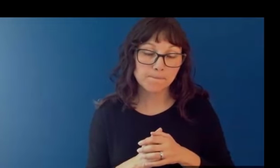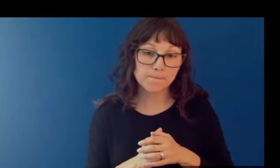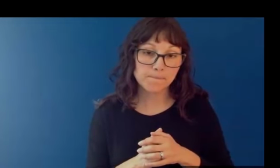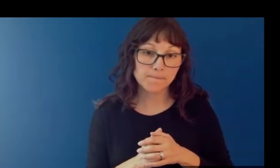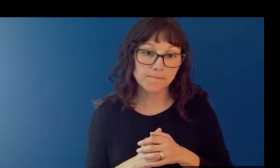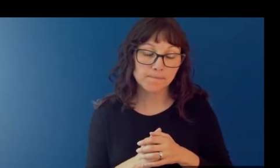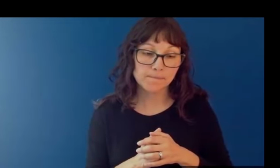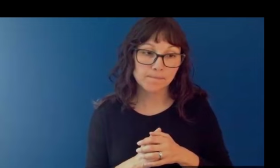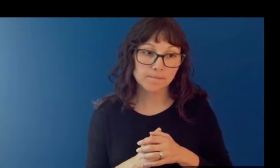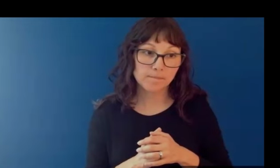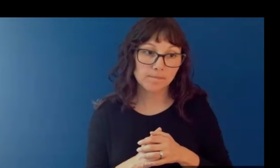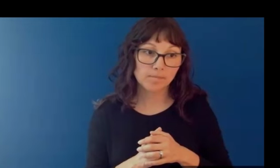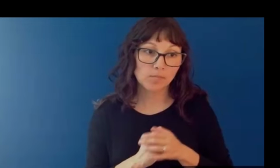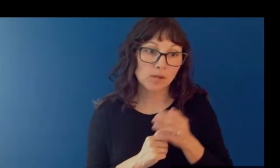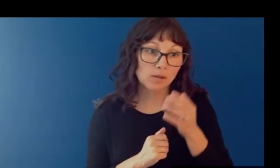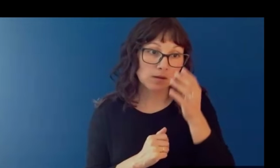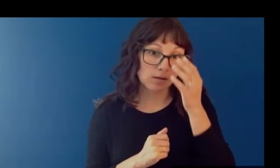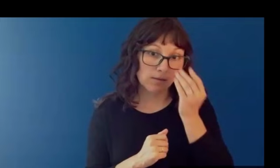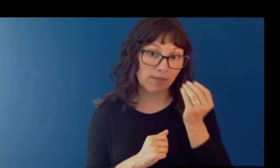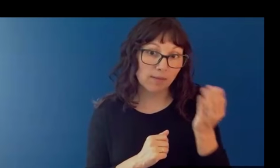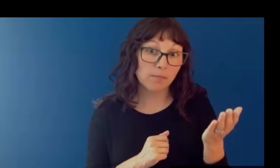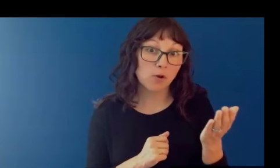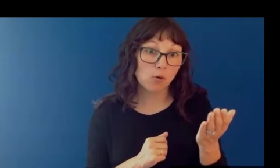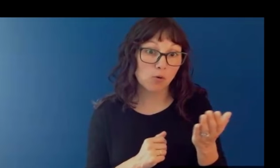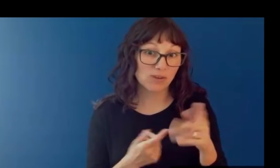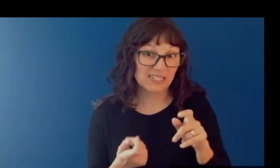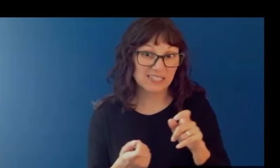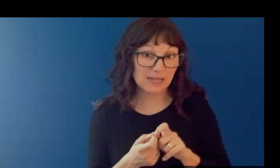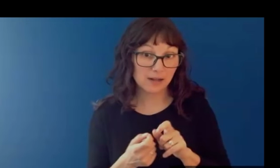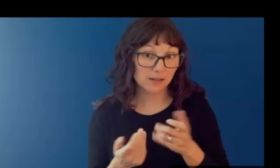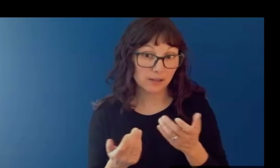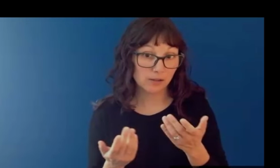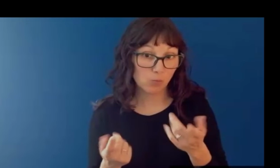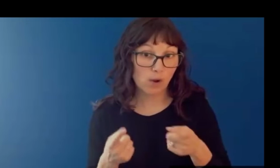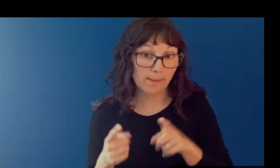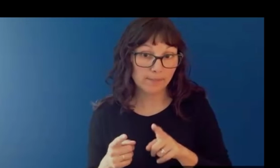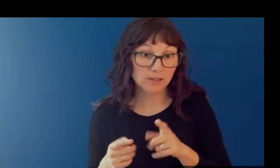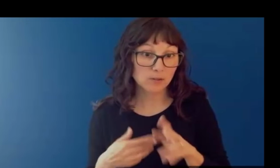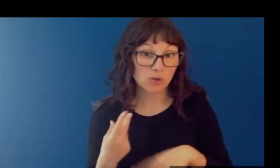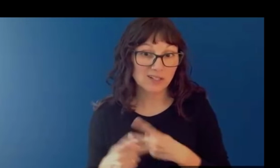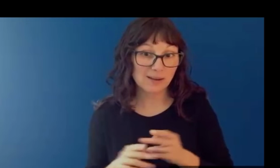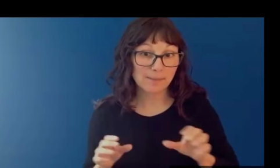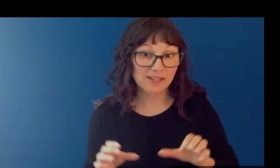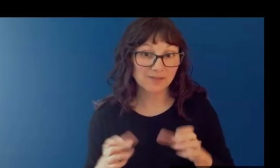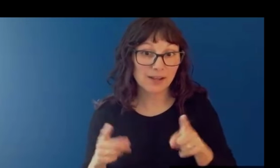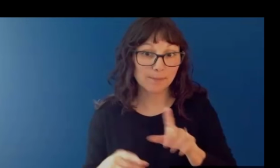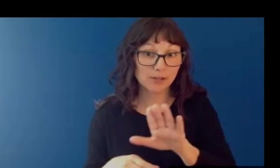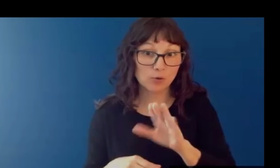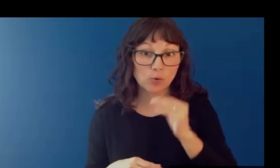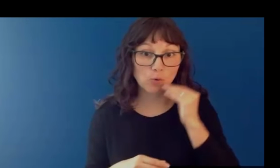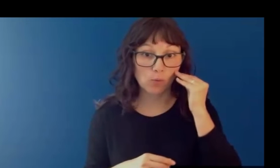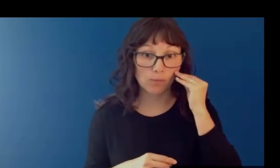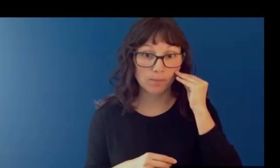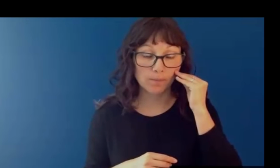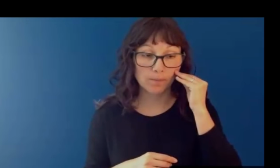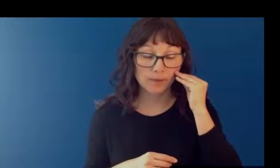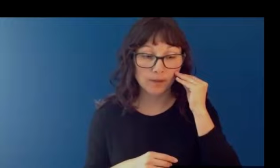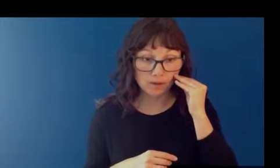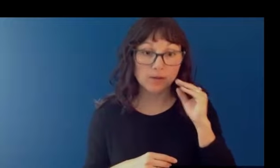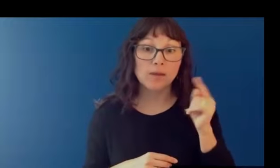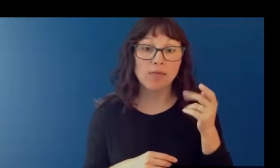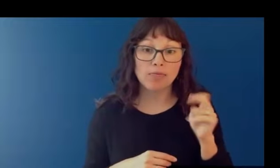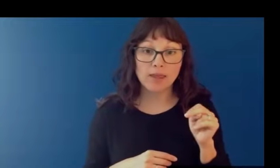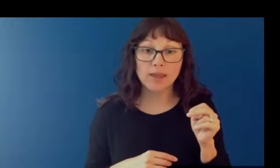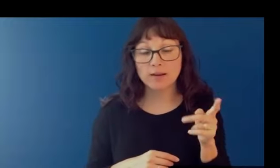know exactly what you do and what types of activities occur in your home so that they can